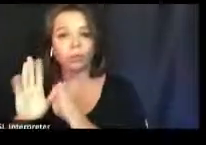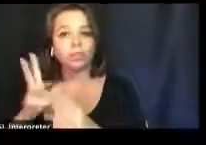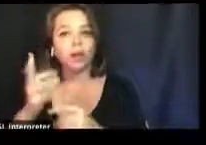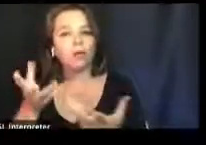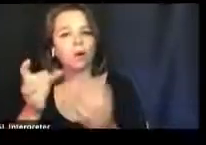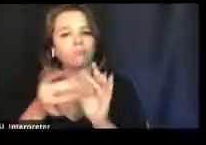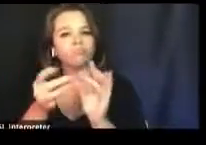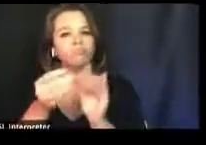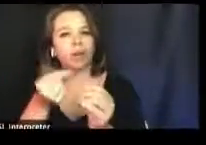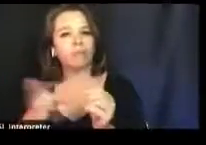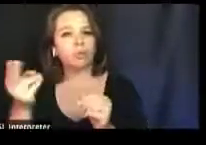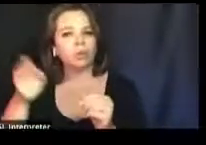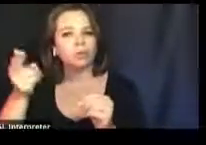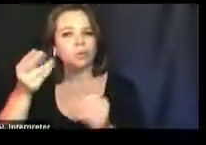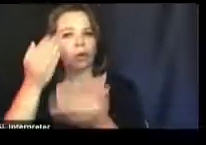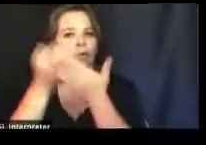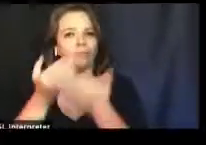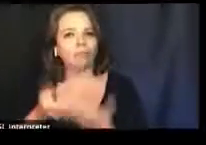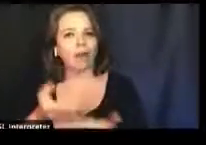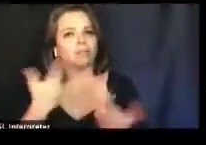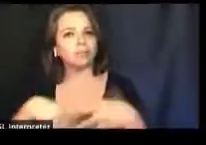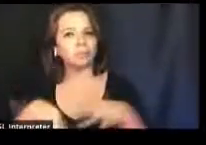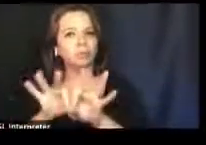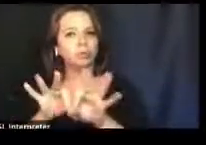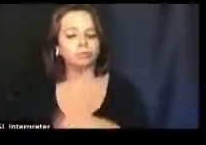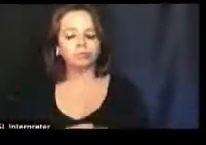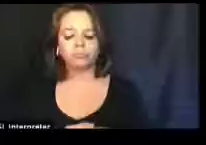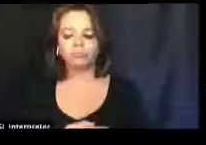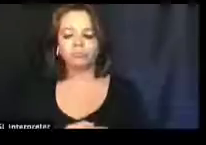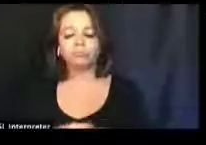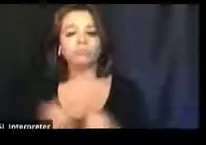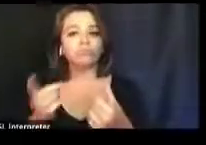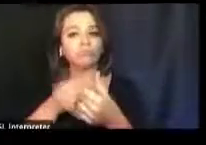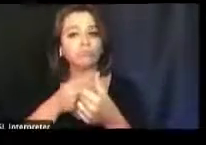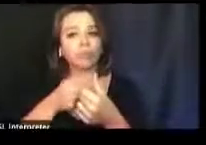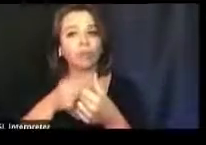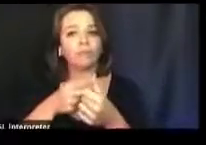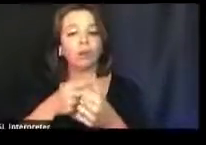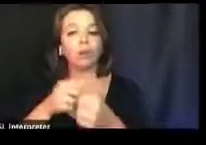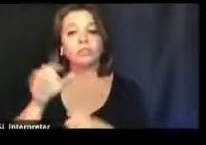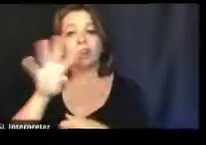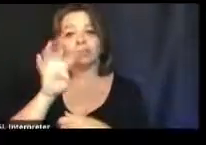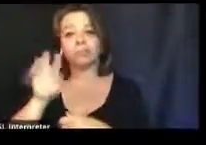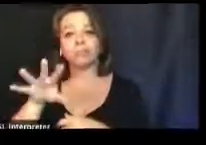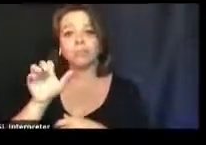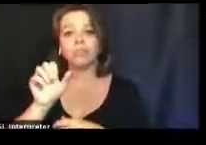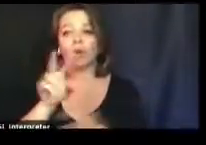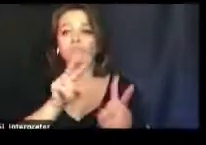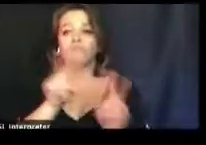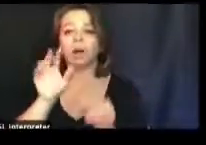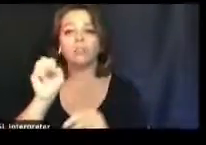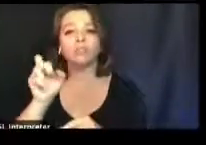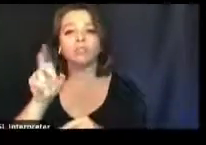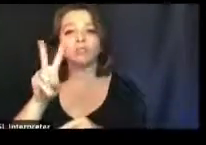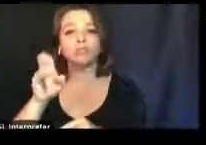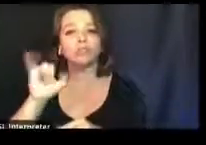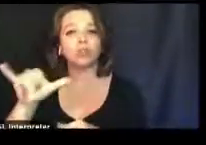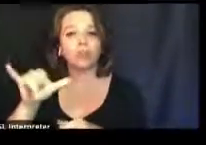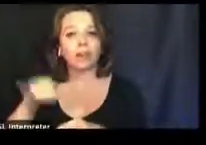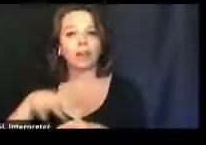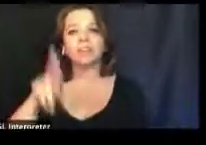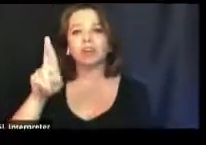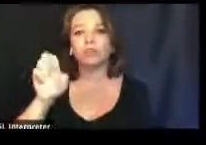are particularly relevant. One is a survey that was done in 1868, the Rancho El